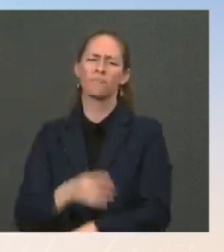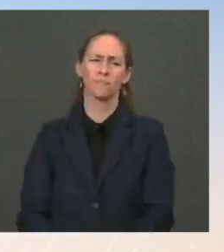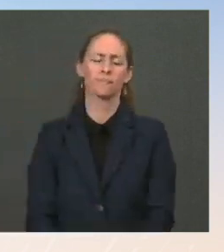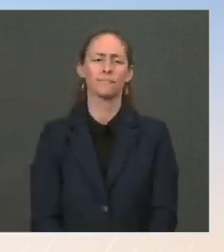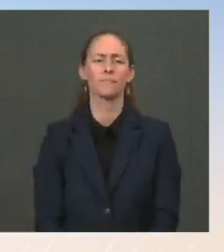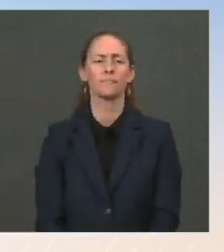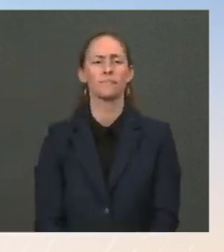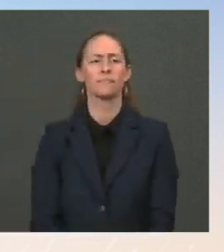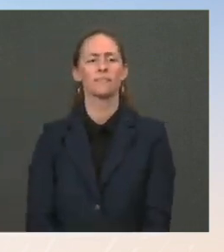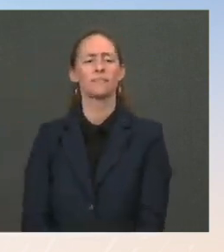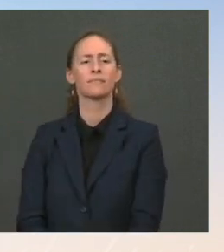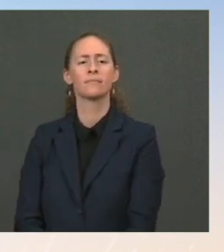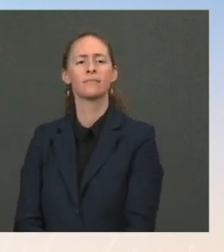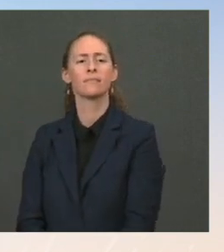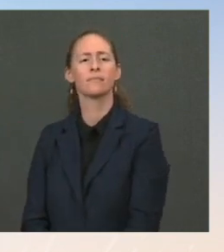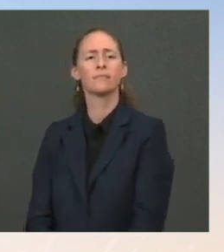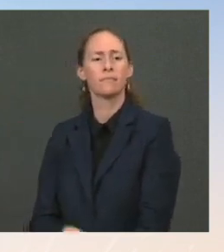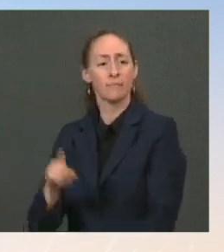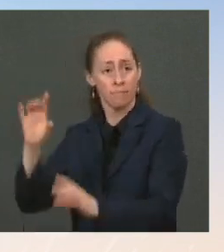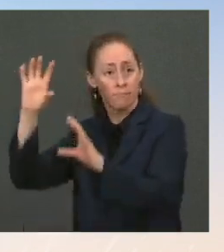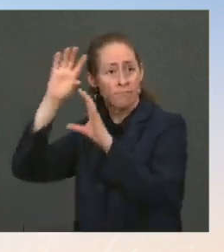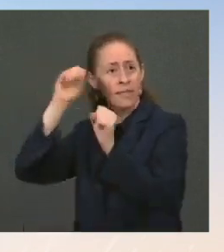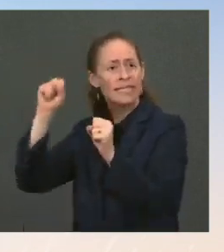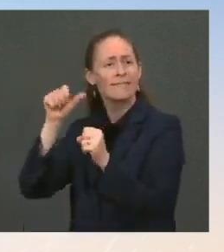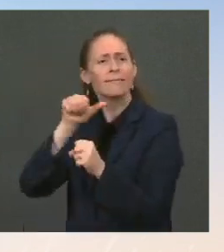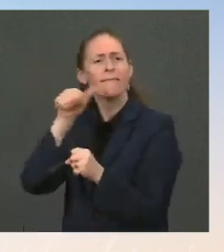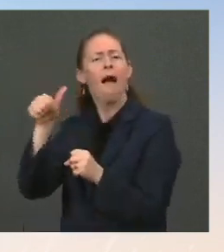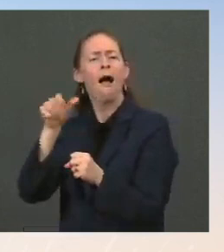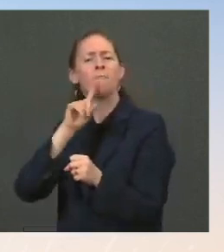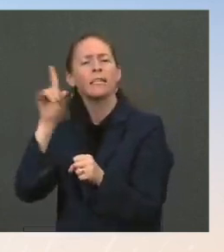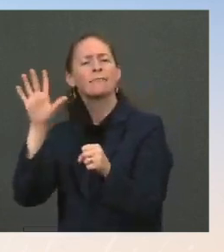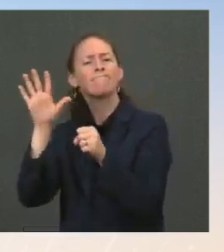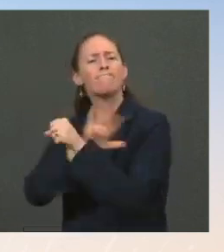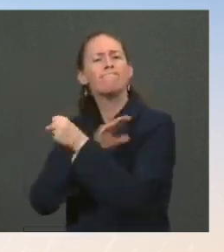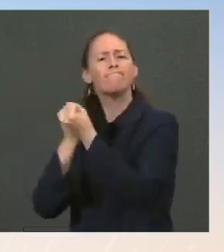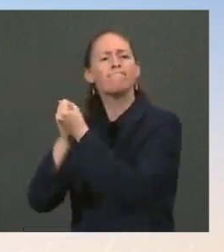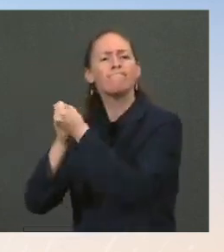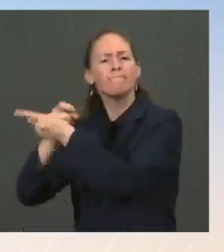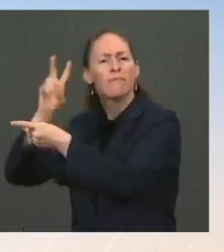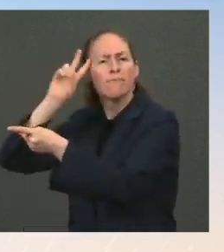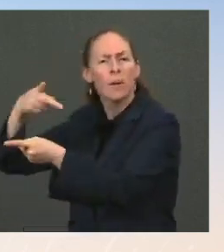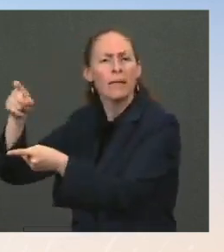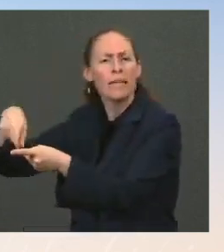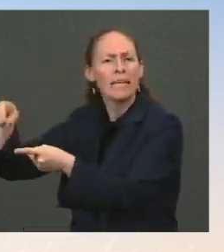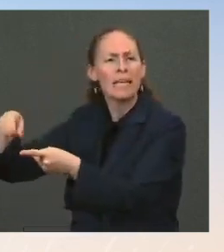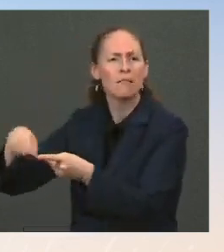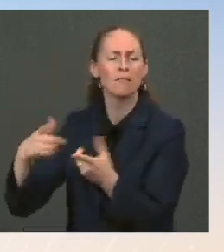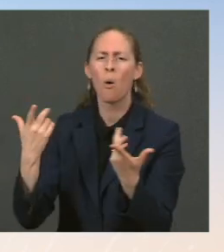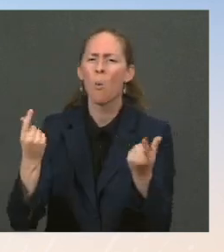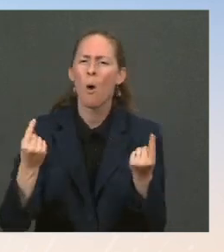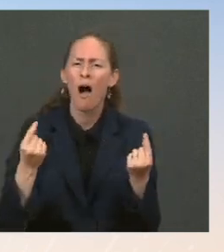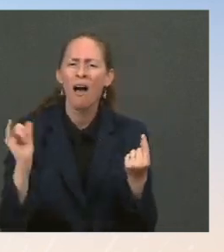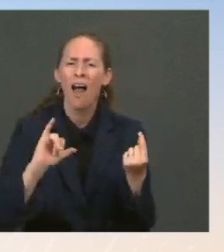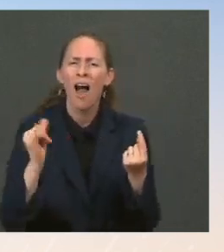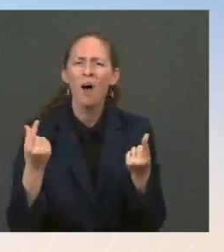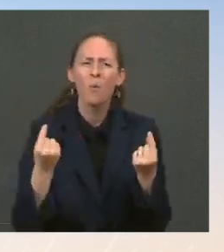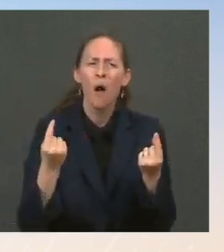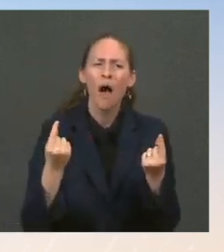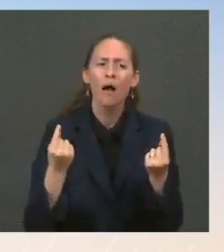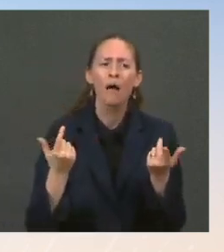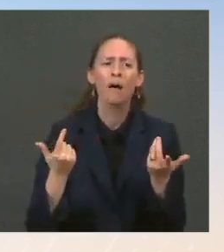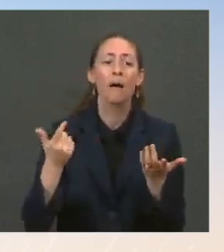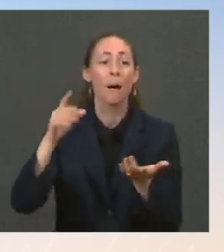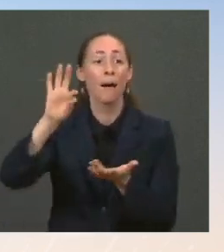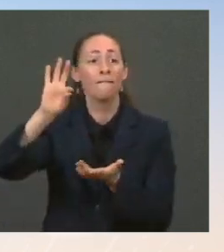if the president is not supporting her with the tools that she needs. Which tools is he not providing to her? The filibuster